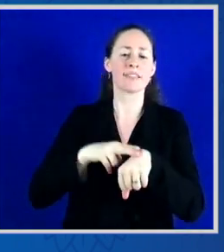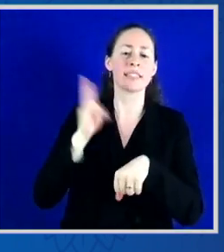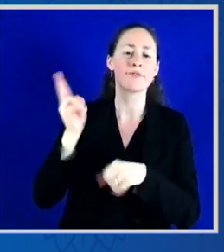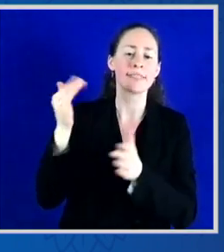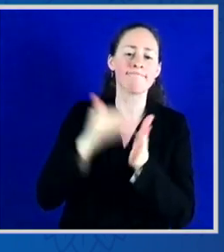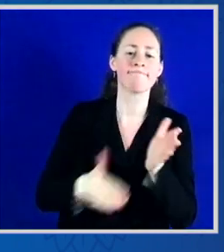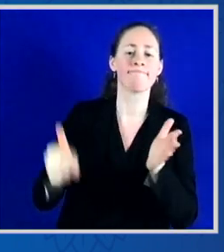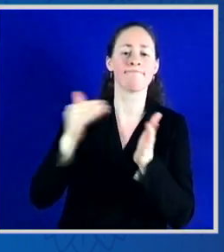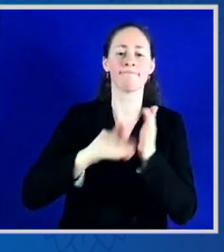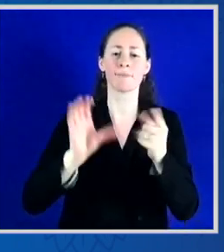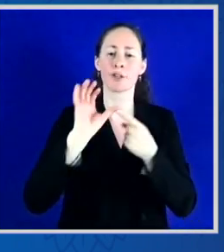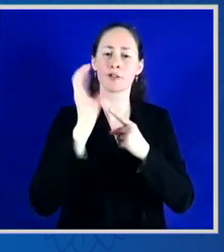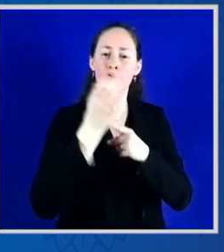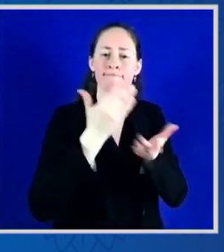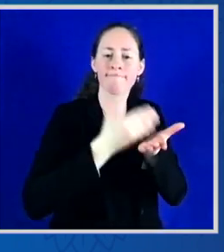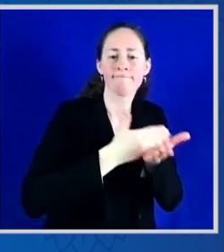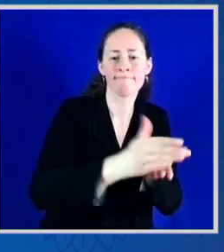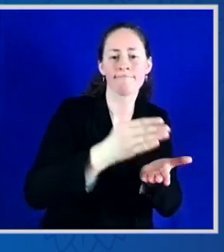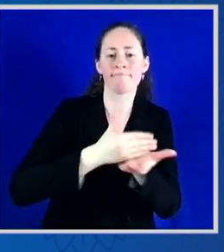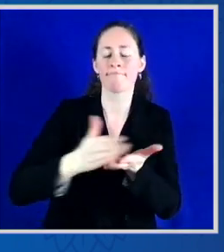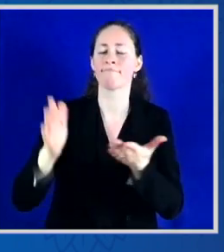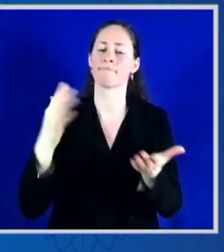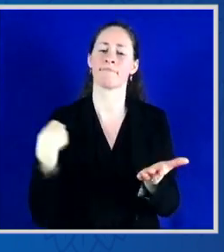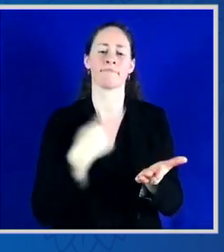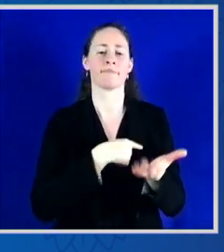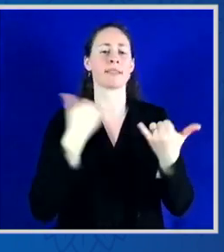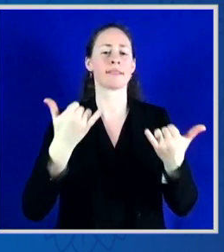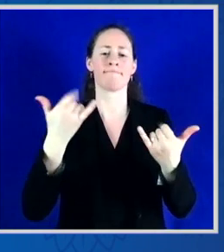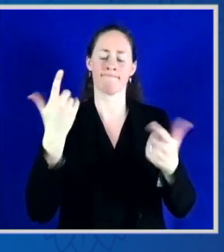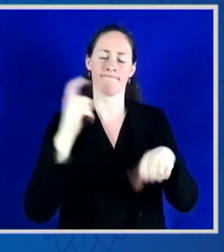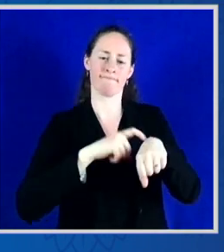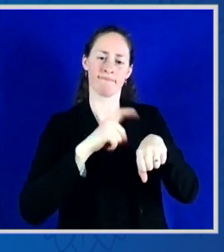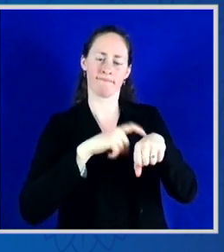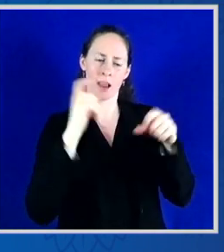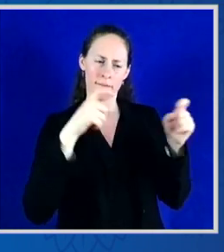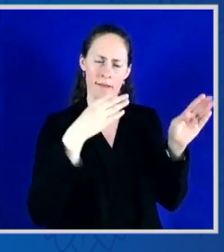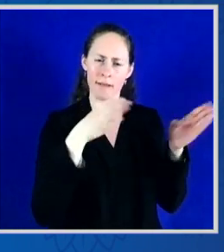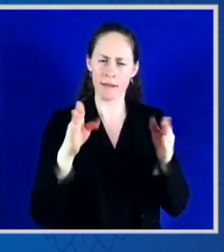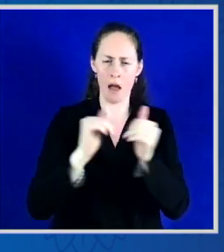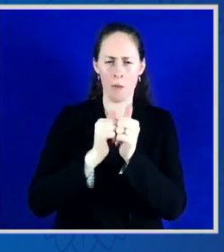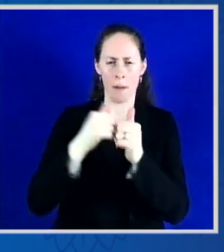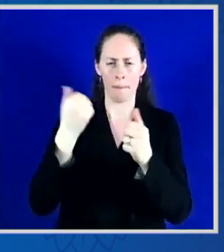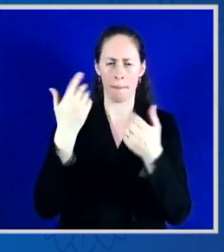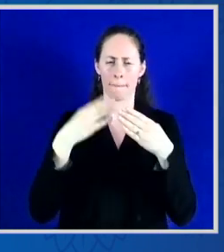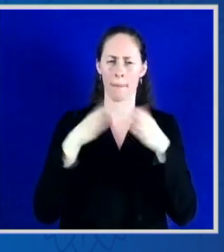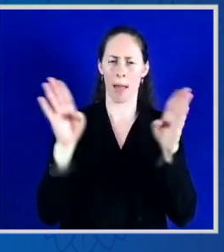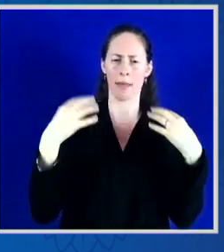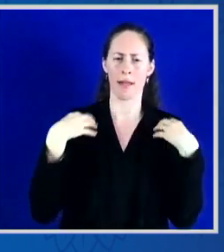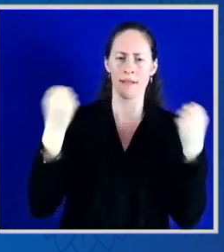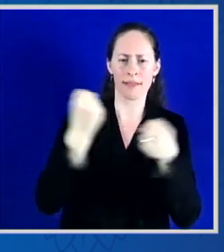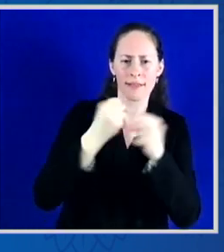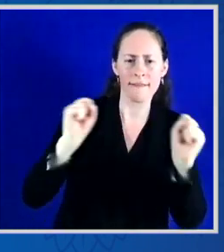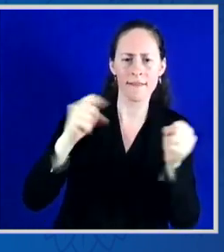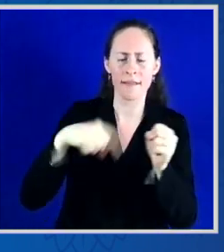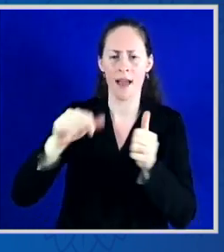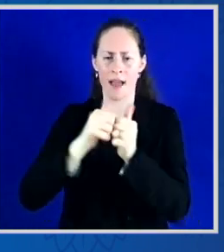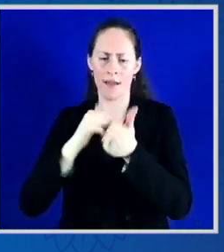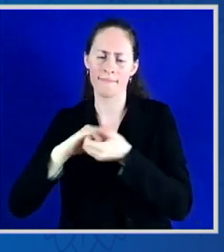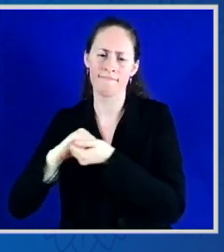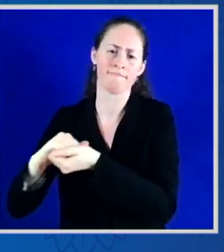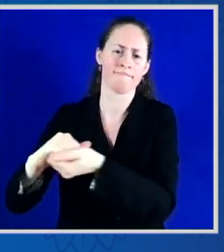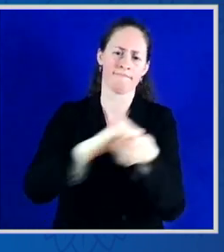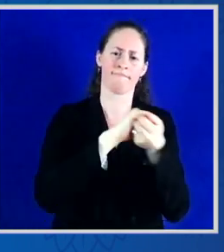We have to reimagine what public safety looks like and work as a collective to transform our communities.